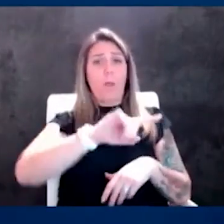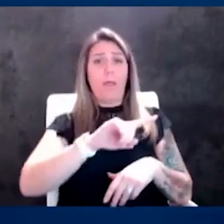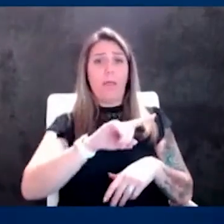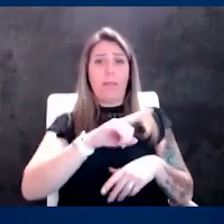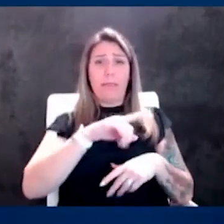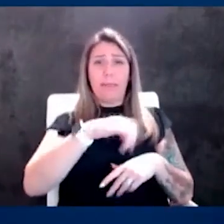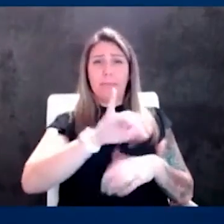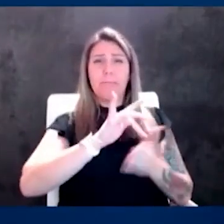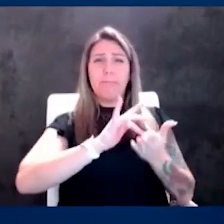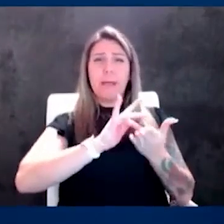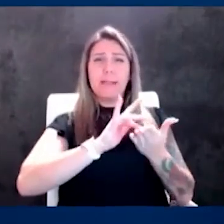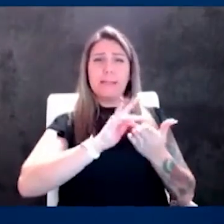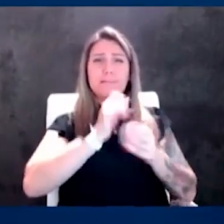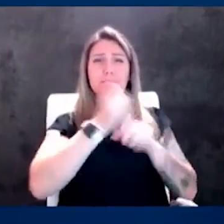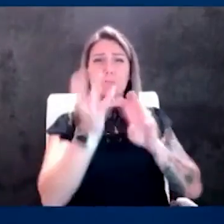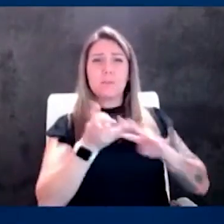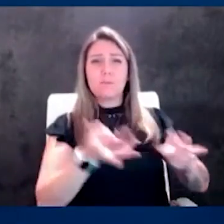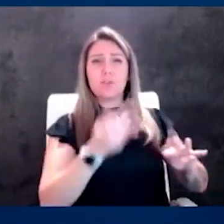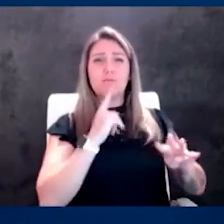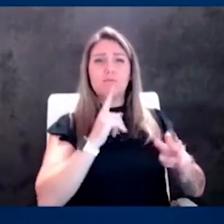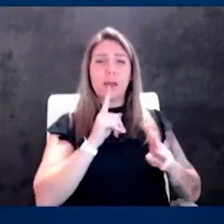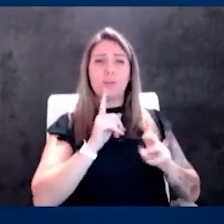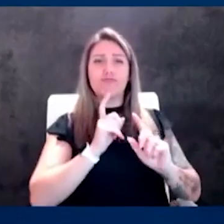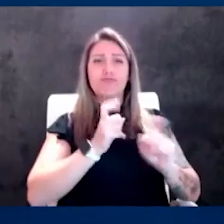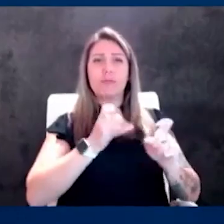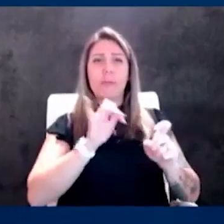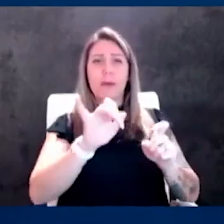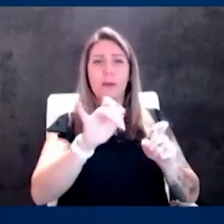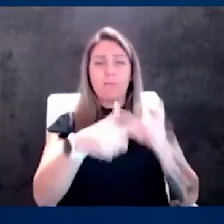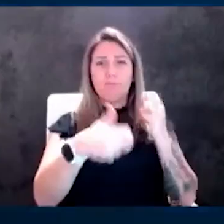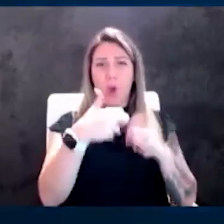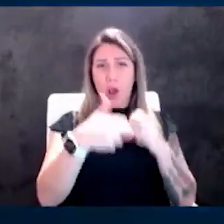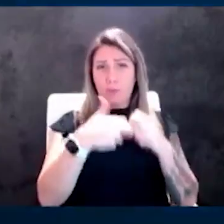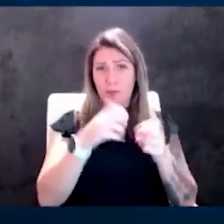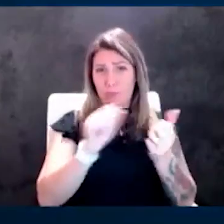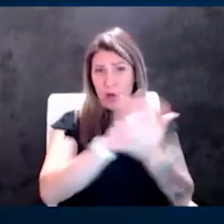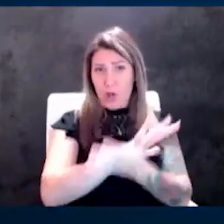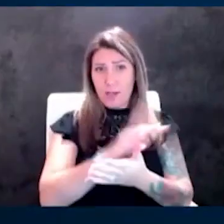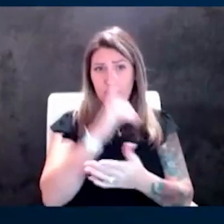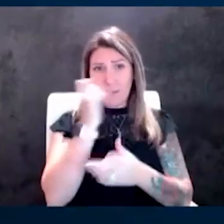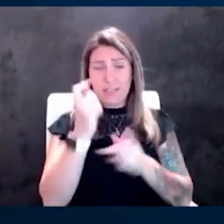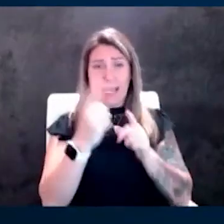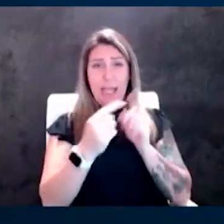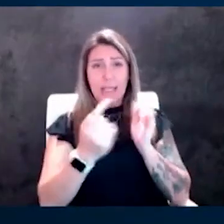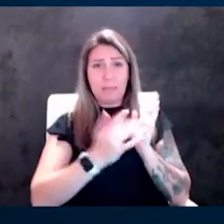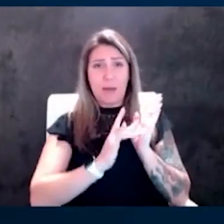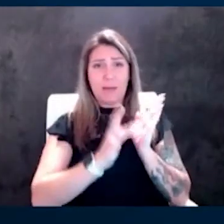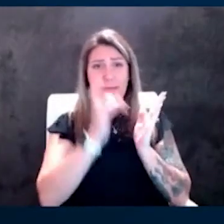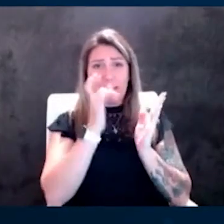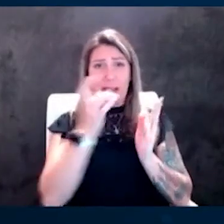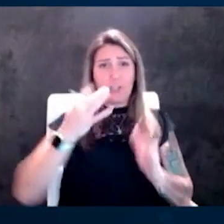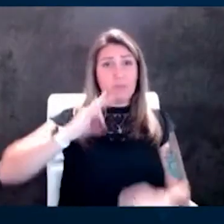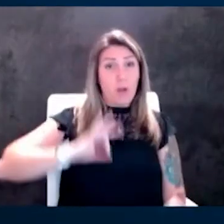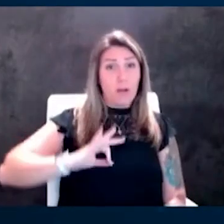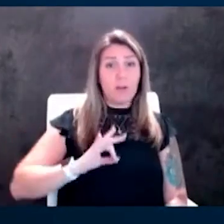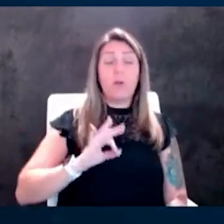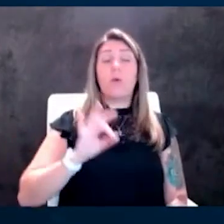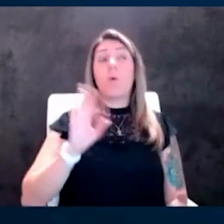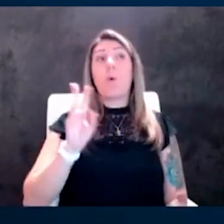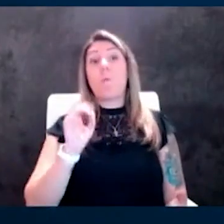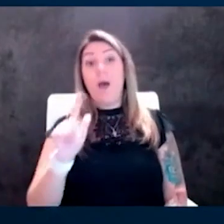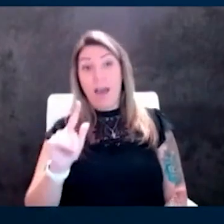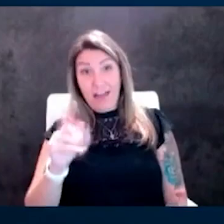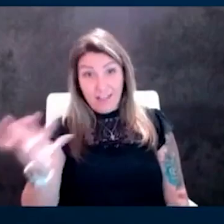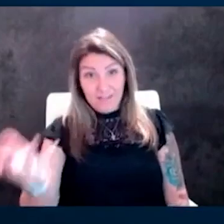this contribute to the problem? Because antibiotics are not as profitable. Not as profitable. As it turns out, Steve, and this is something you'll